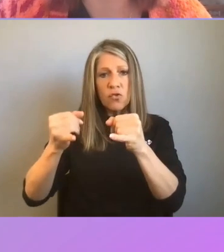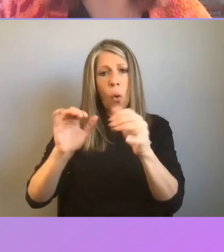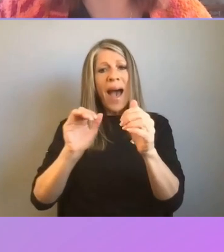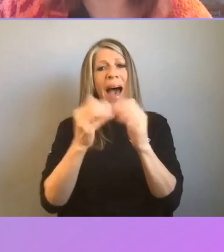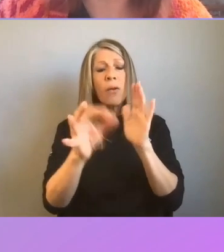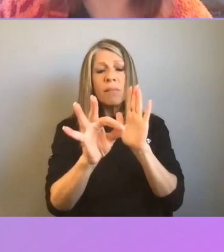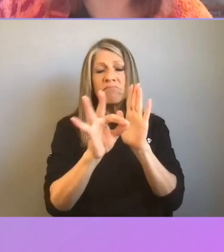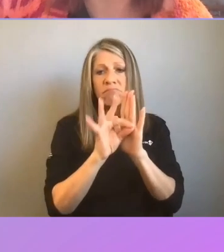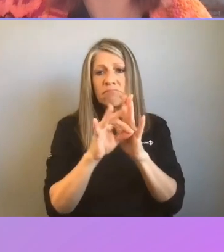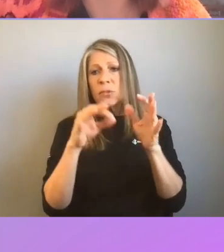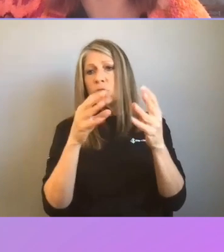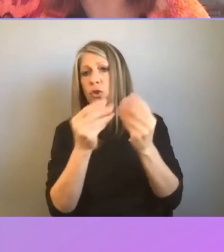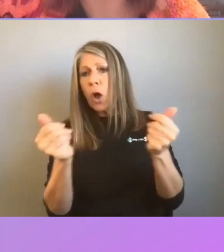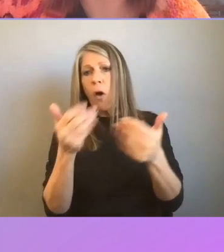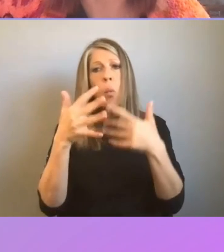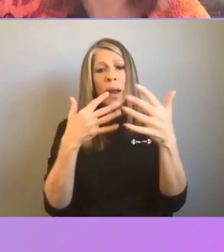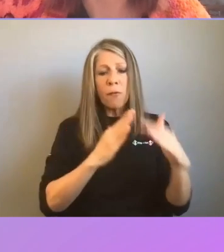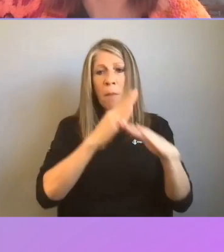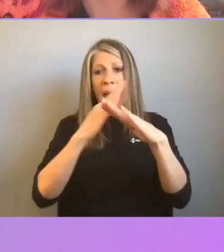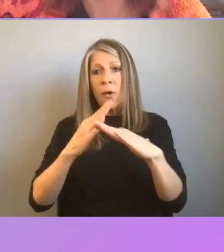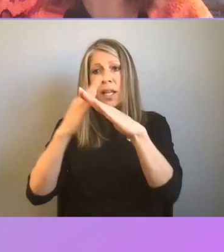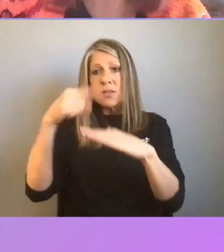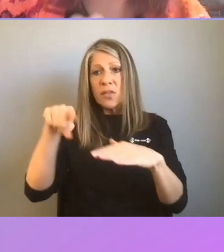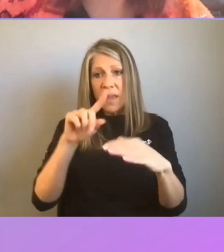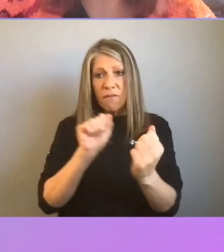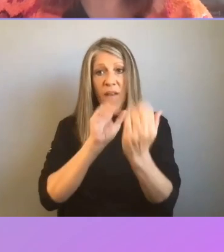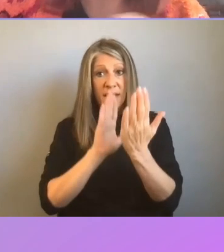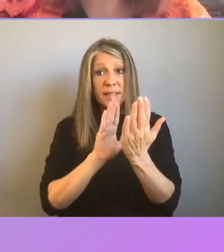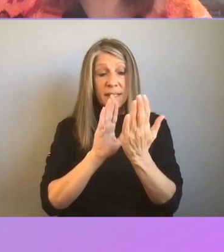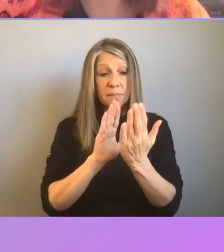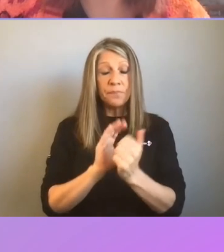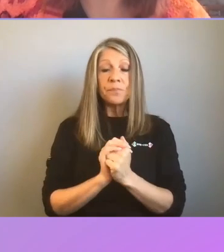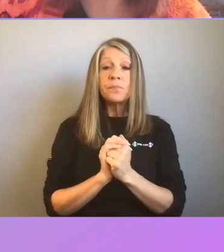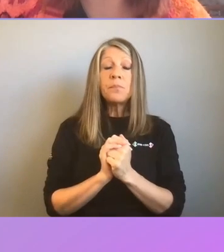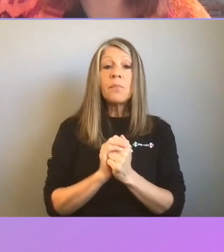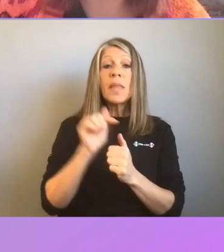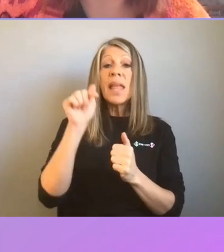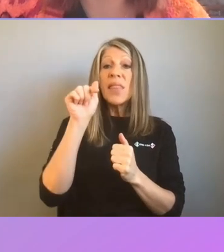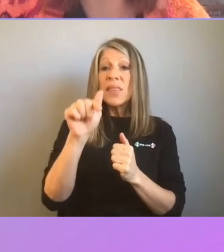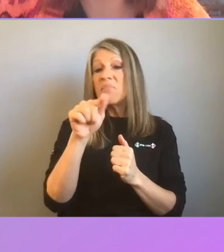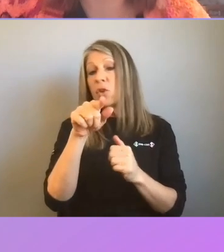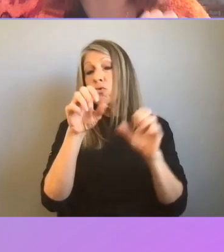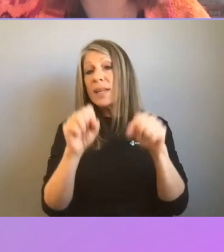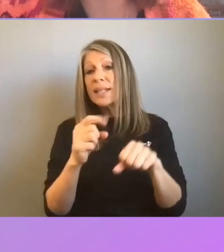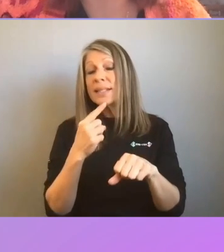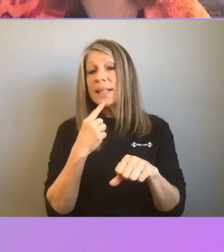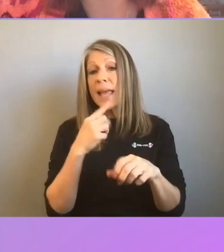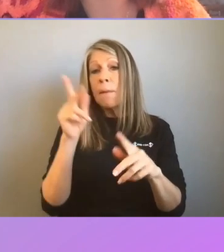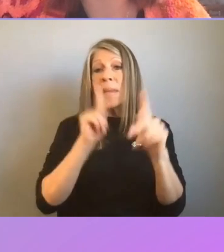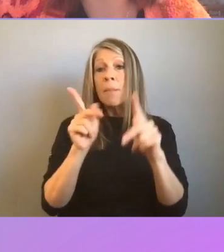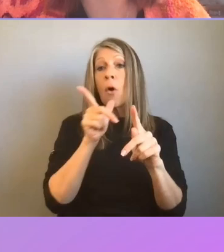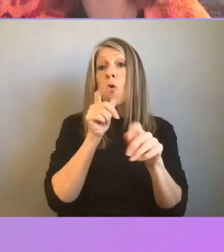to solve for whatever barriers they're encountering. And so within this, you could say that people who work